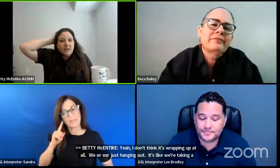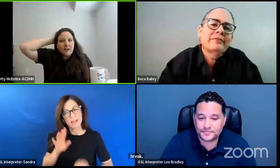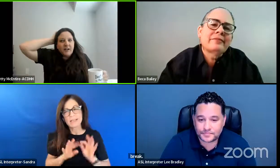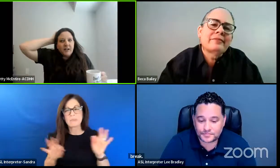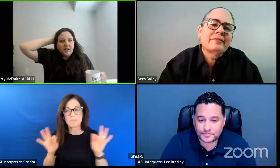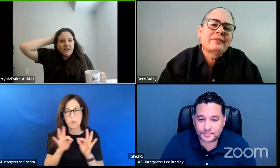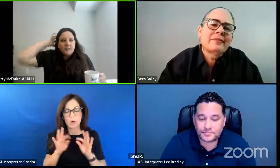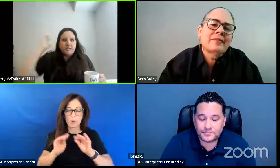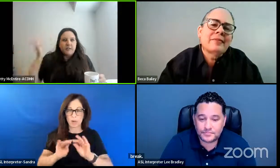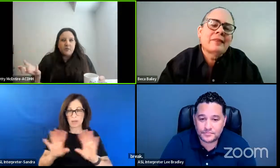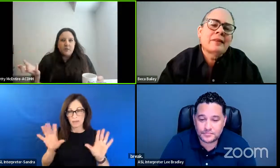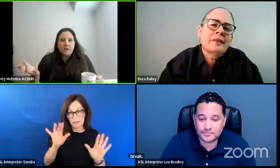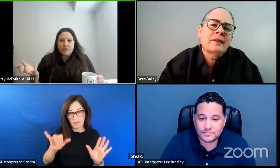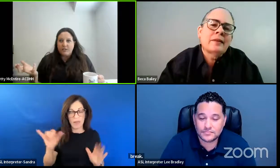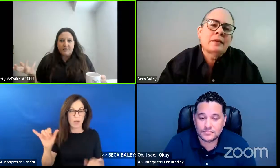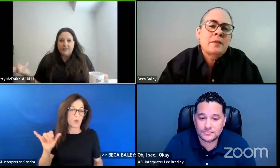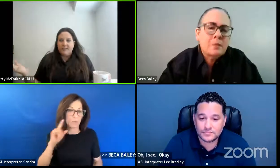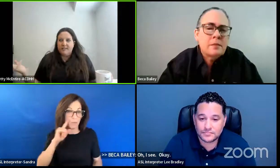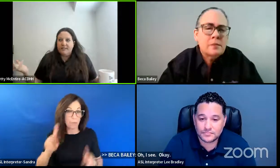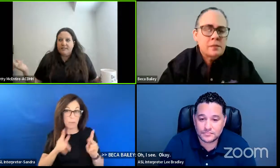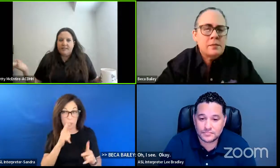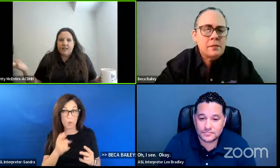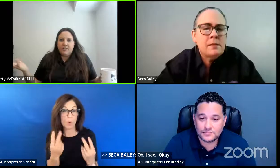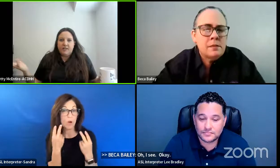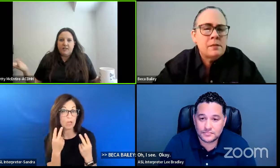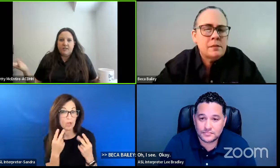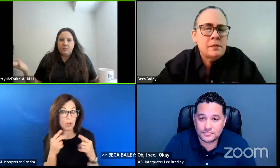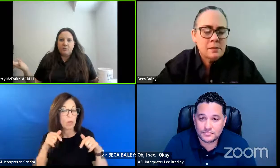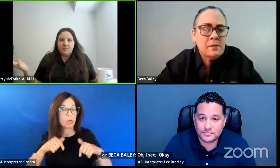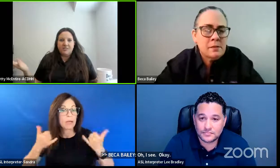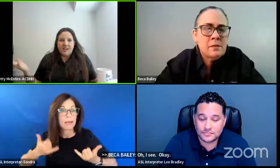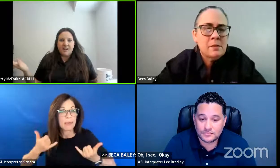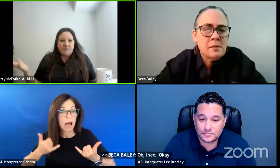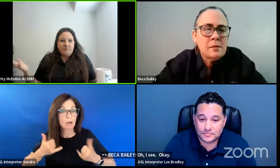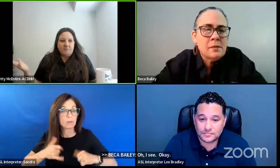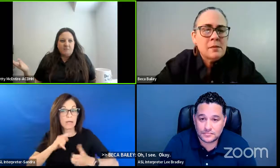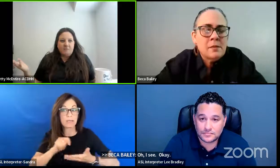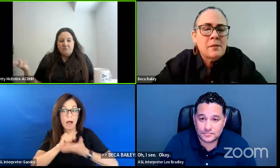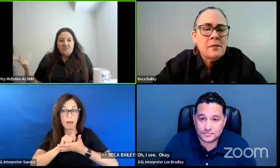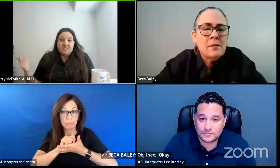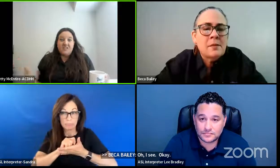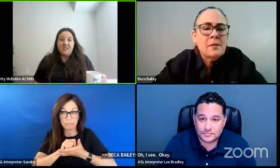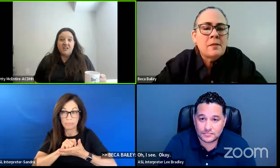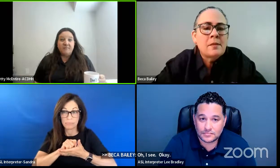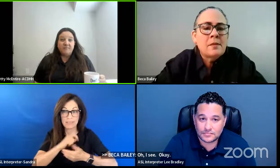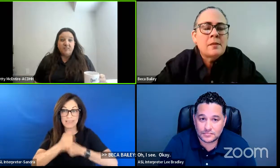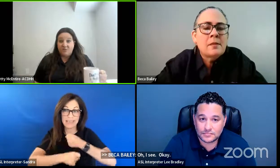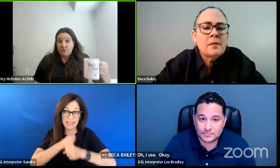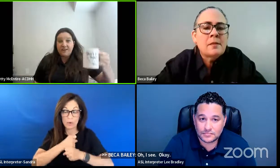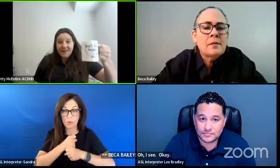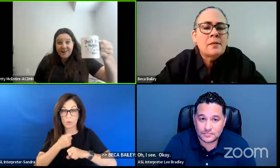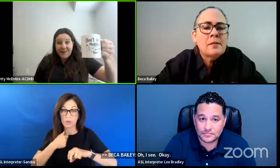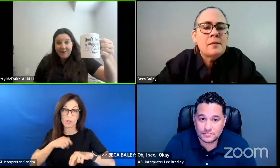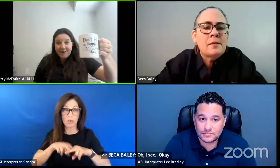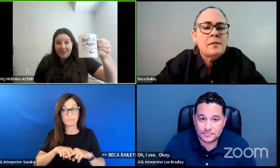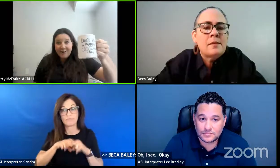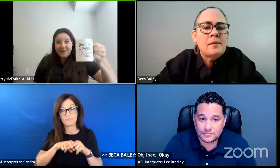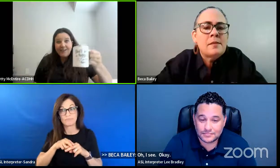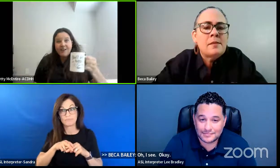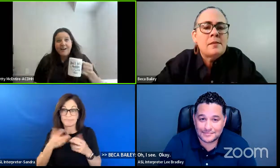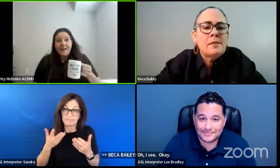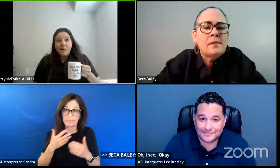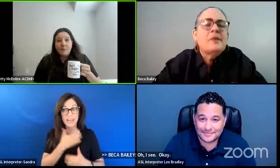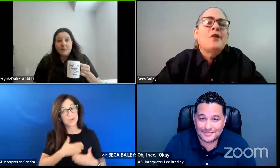kind of clarify to folks watching, is that this is the time of the year where we're just kind of just sitting here enjoying our